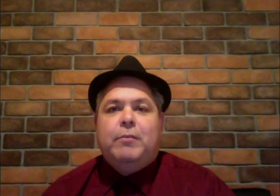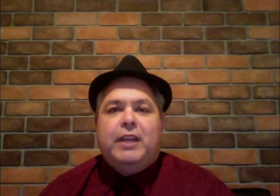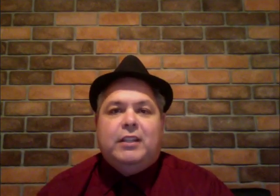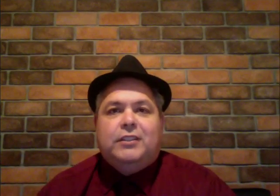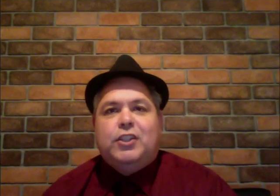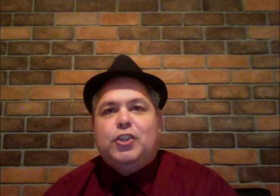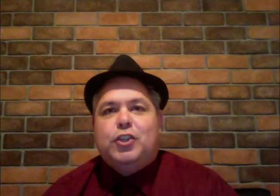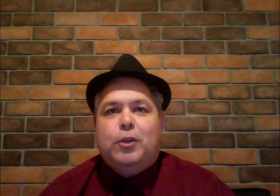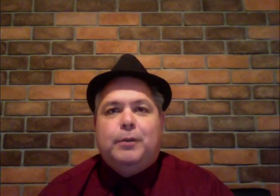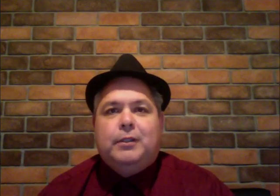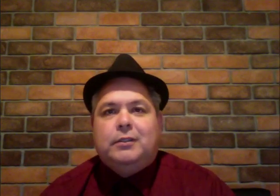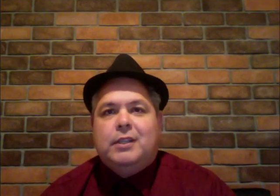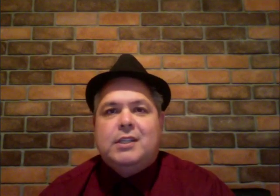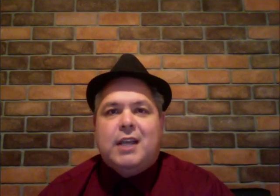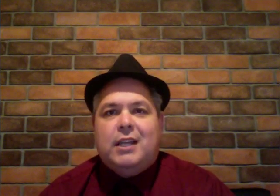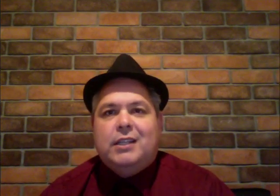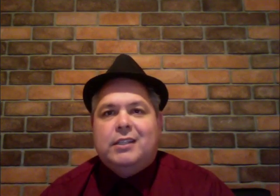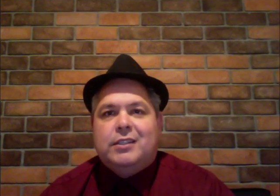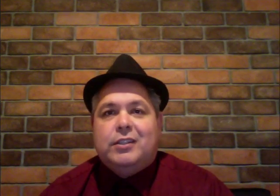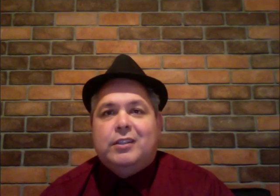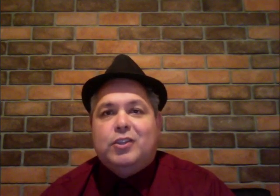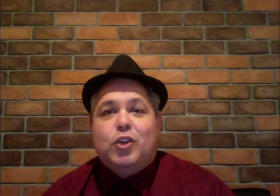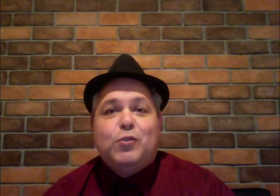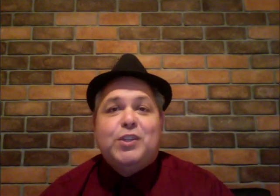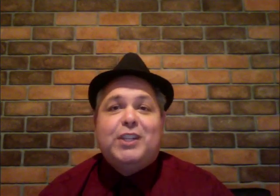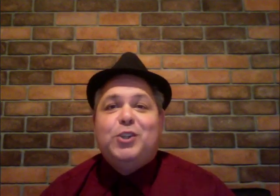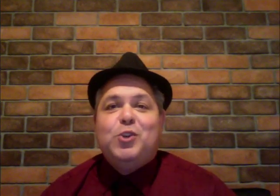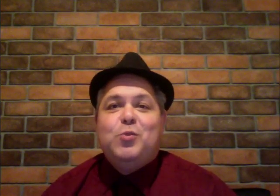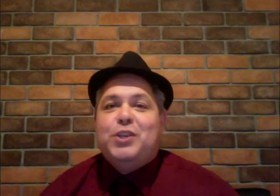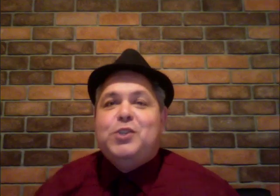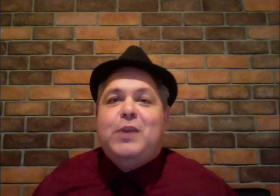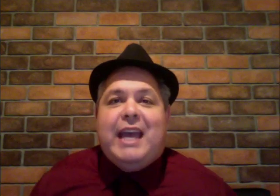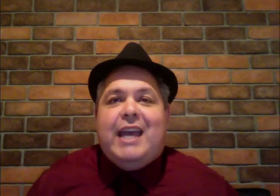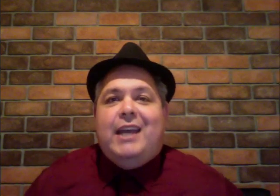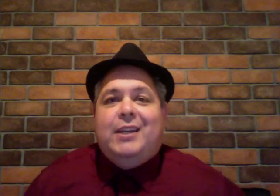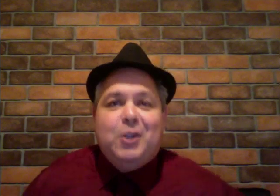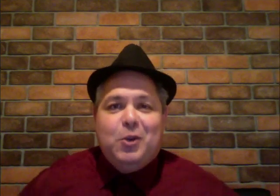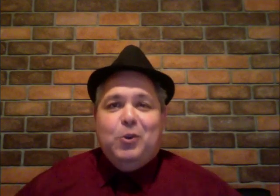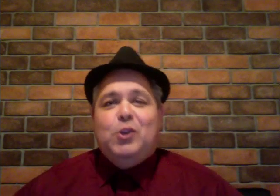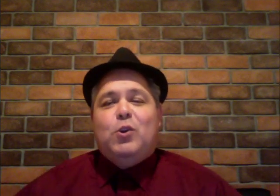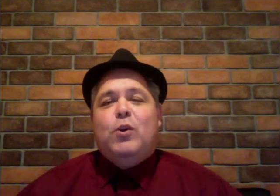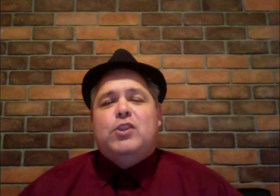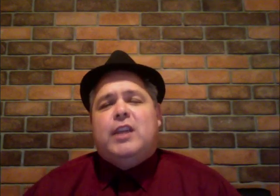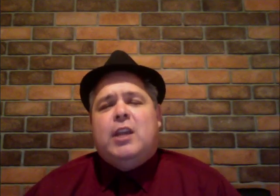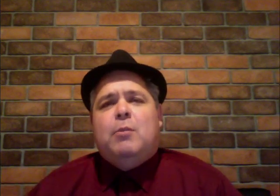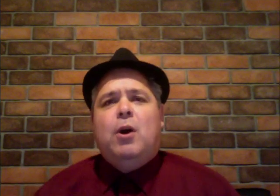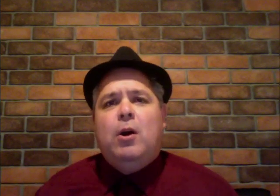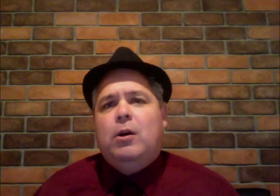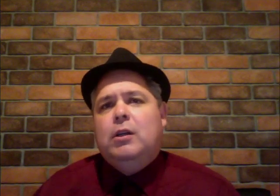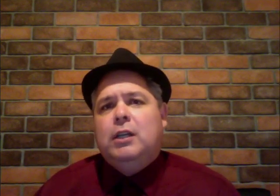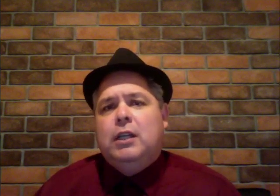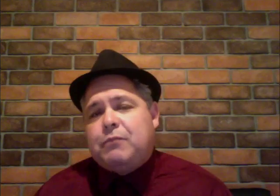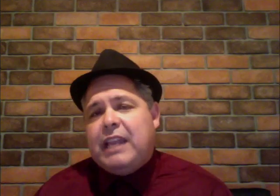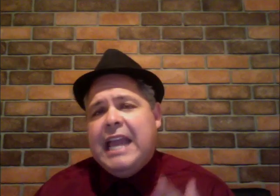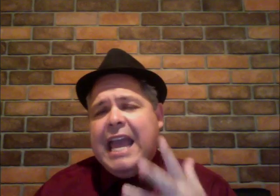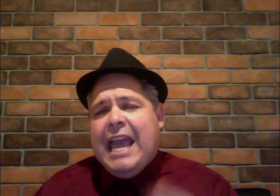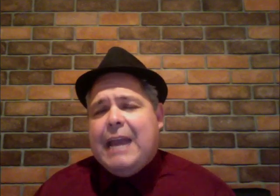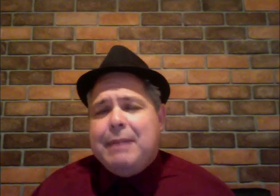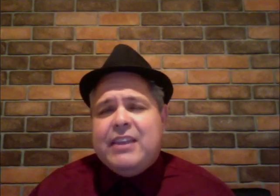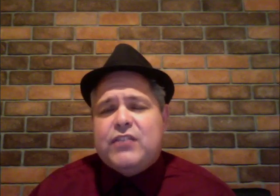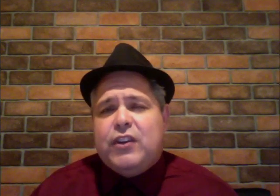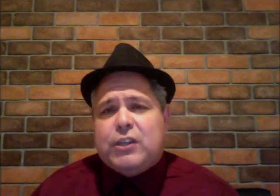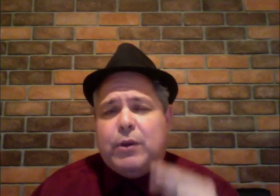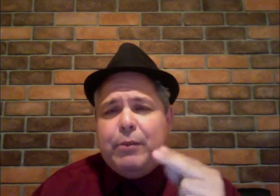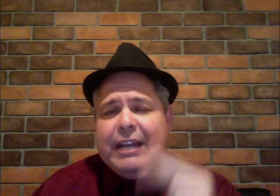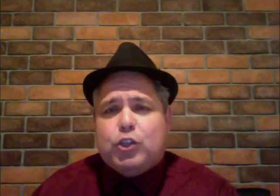Hello, everybody. This is Gilbert Gonzalez, the Jehovah's Witness elder you wish you had when you were going to the Kingdom Hall. And